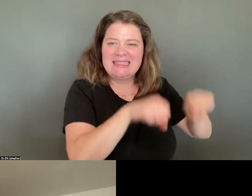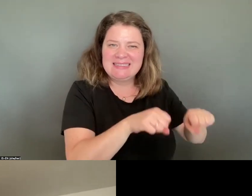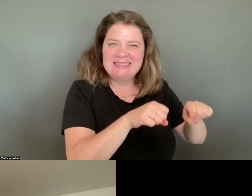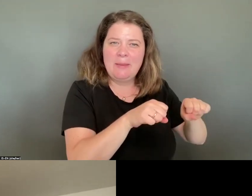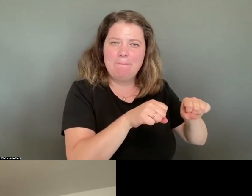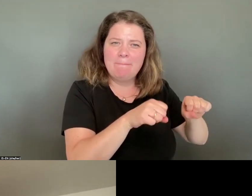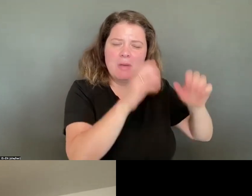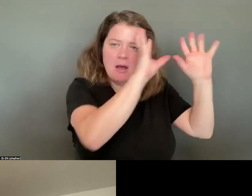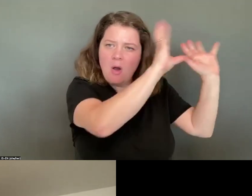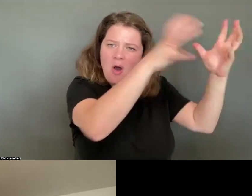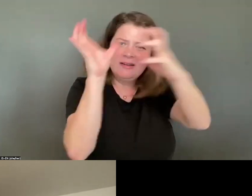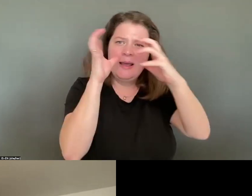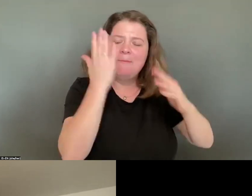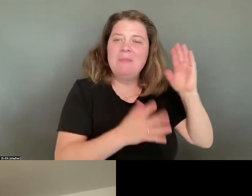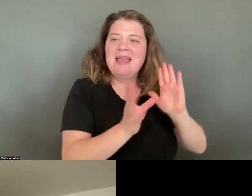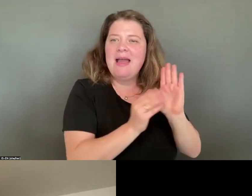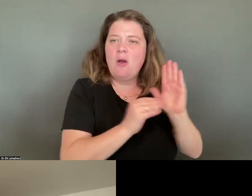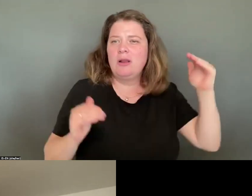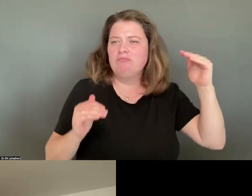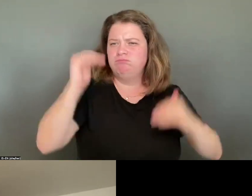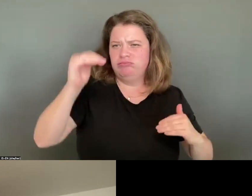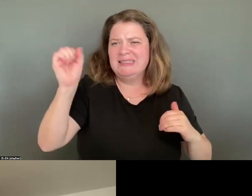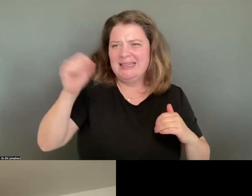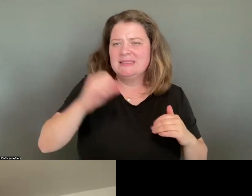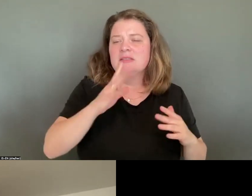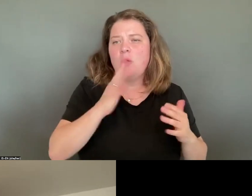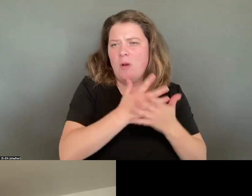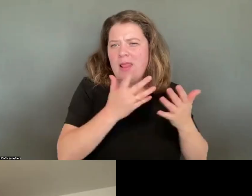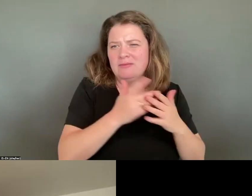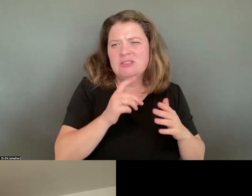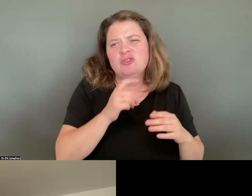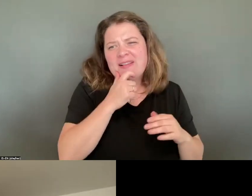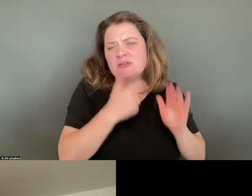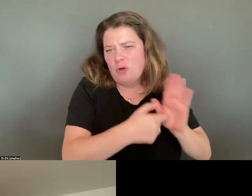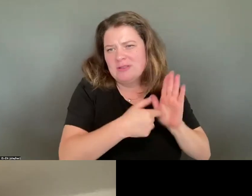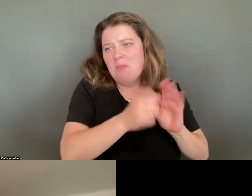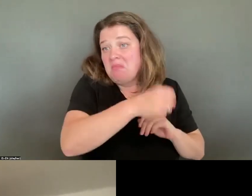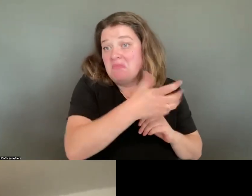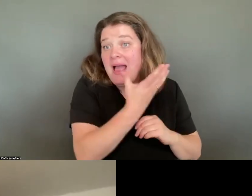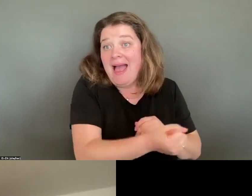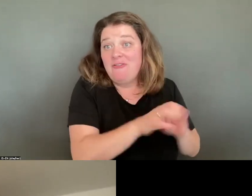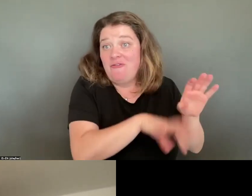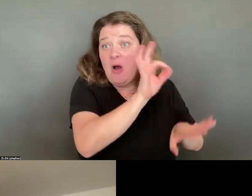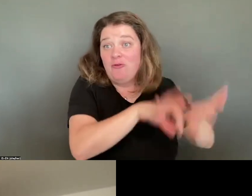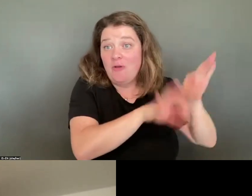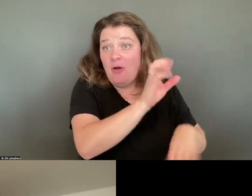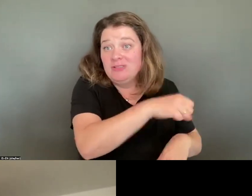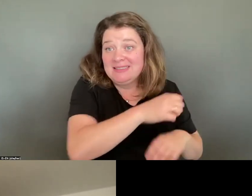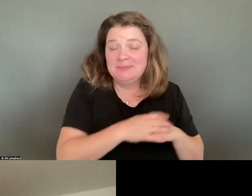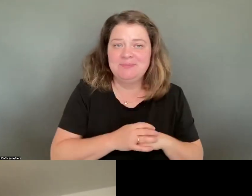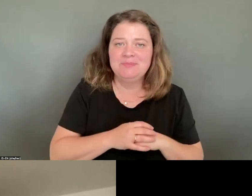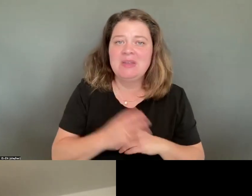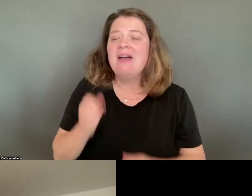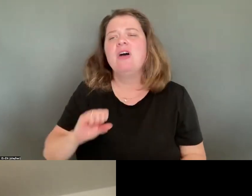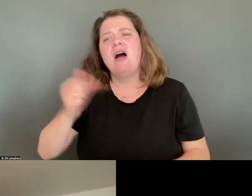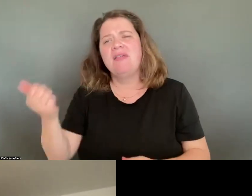but it does happen in spoken languages like English. We do have another study that I did not mention today that's